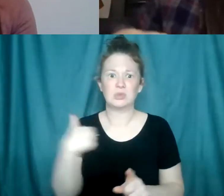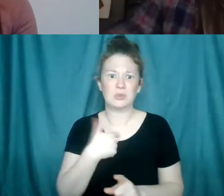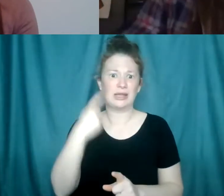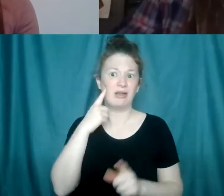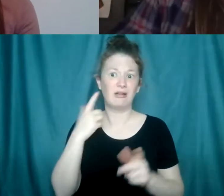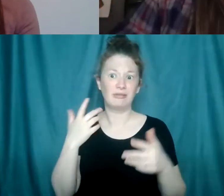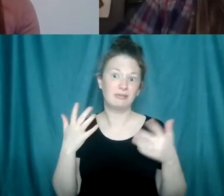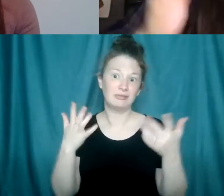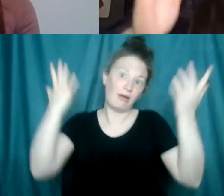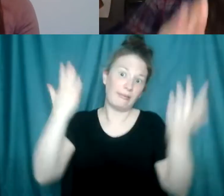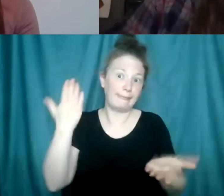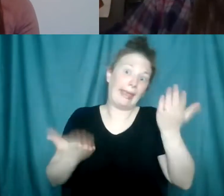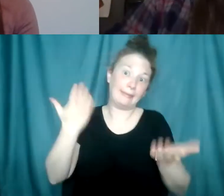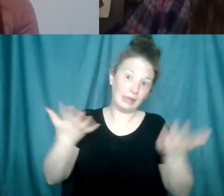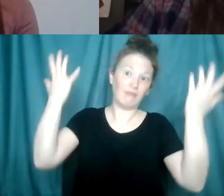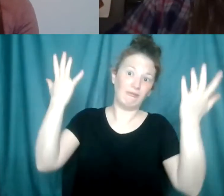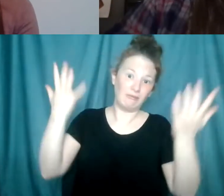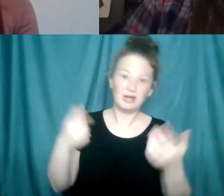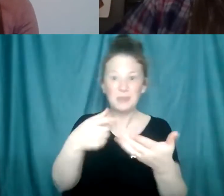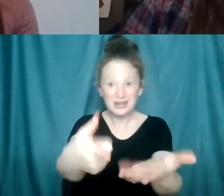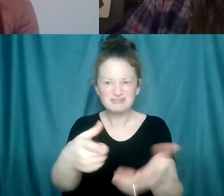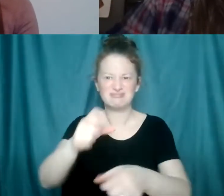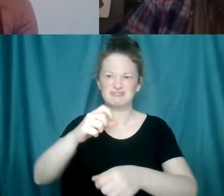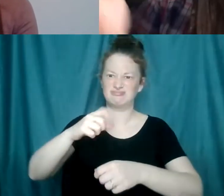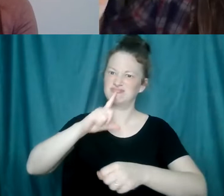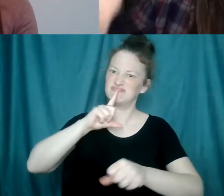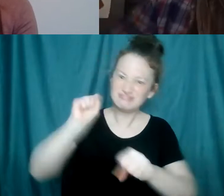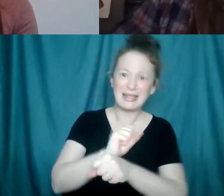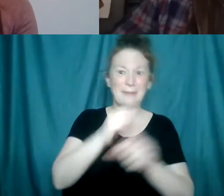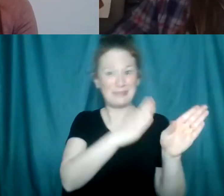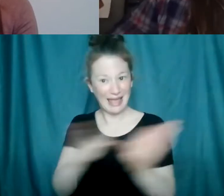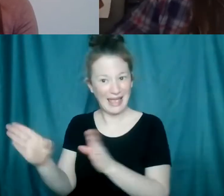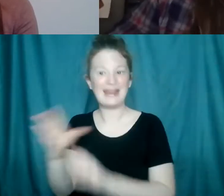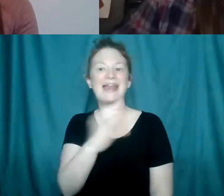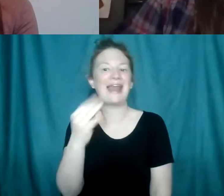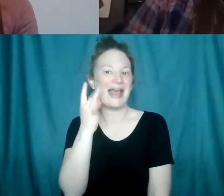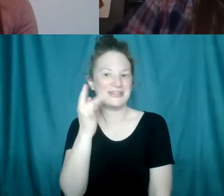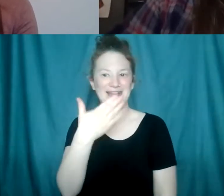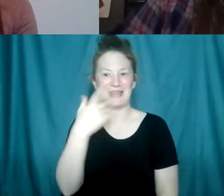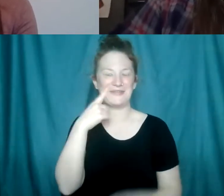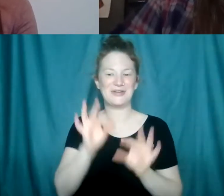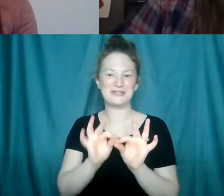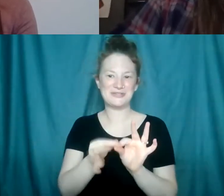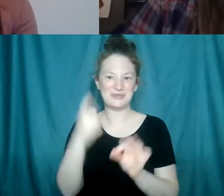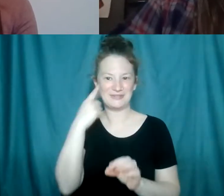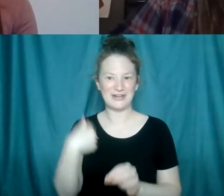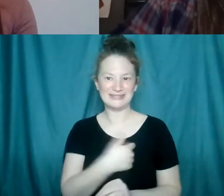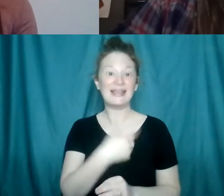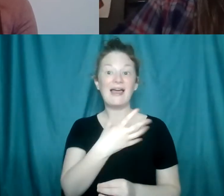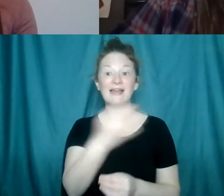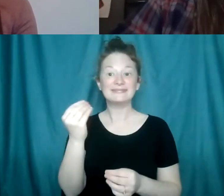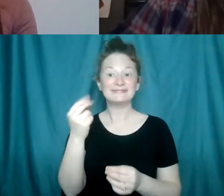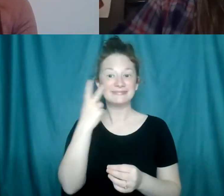carbon recapture. So I learned so much today. And Ashley, thank you for interpreting for us. And everybody, we'll